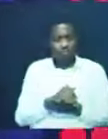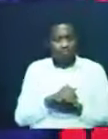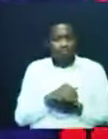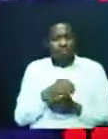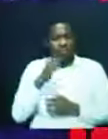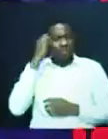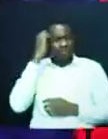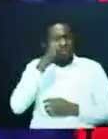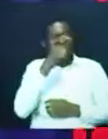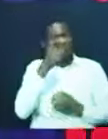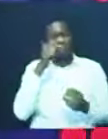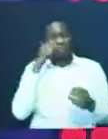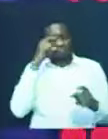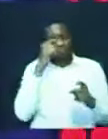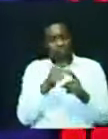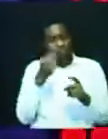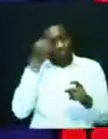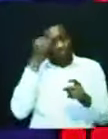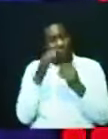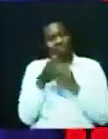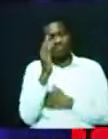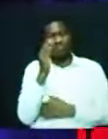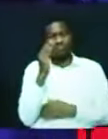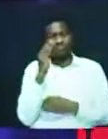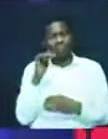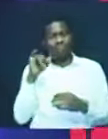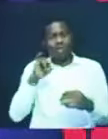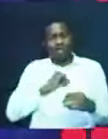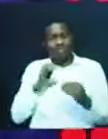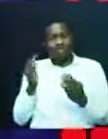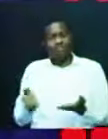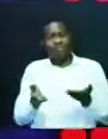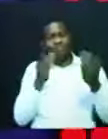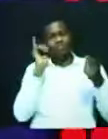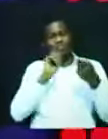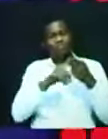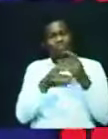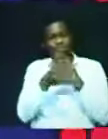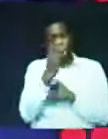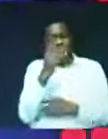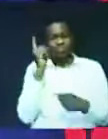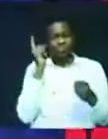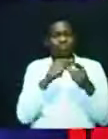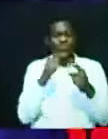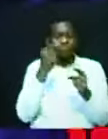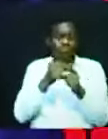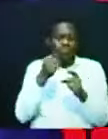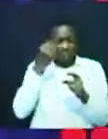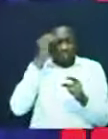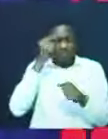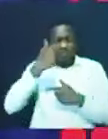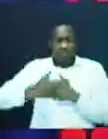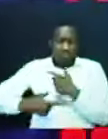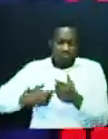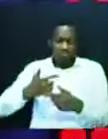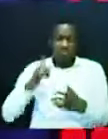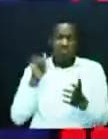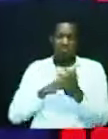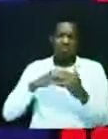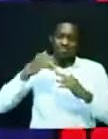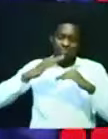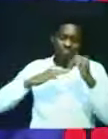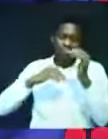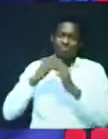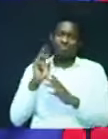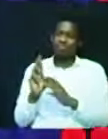ni asem no. I commit you to God. Me de mu mi se awurade. And to the word of his grace. Ene na dum ensem no. Which can build you up. Eno ne